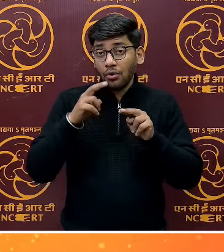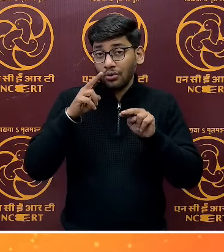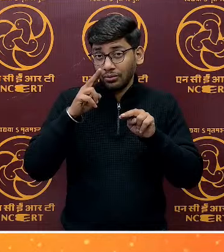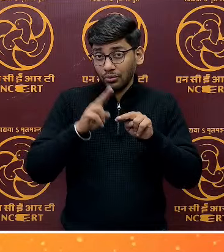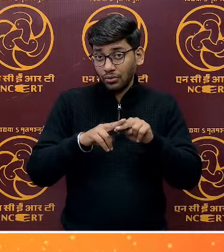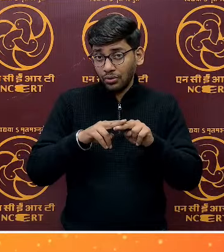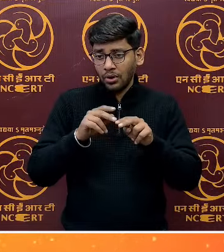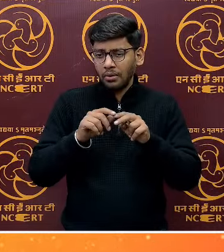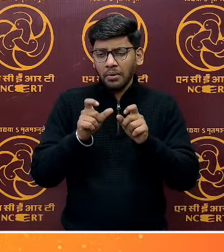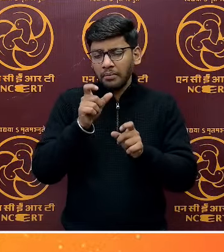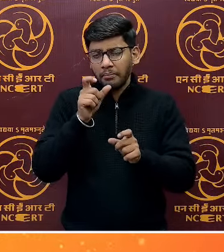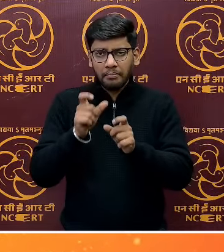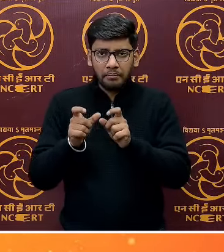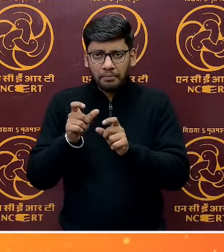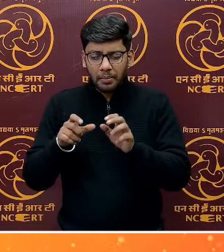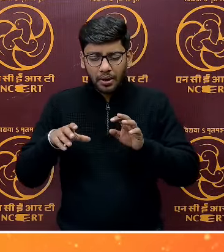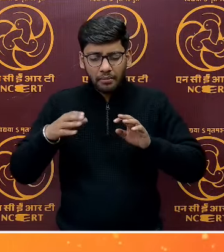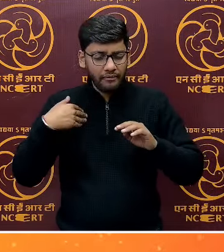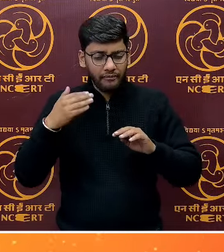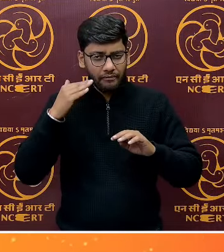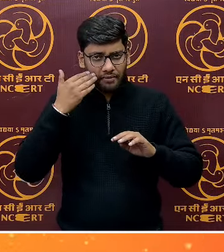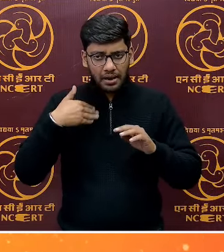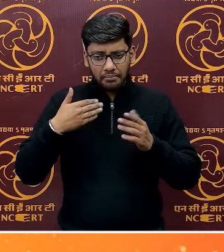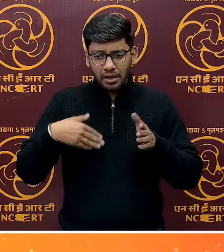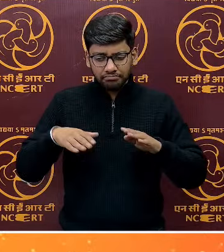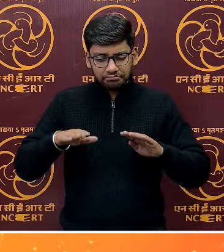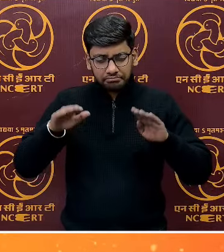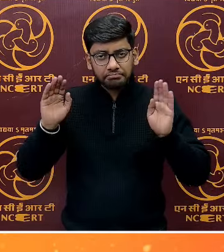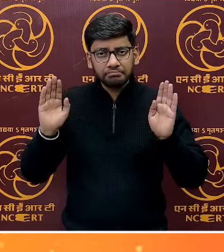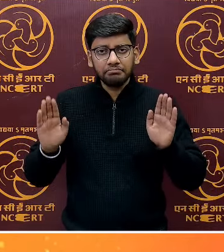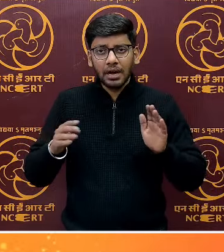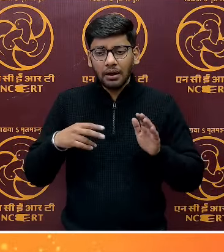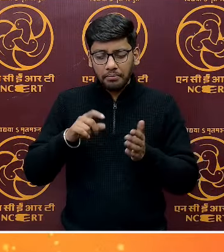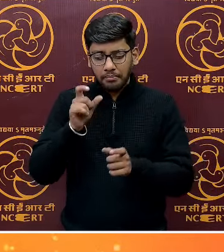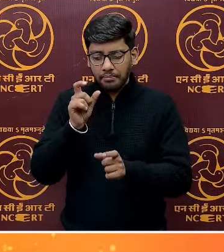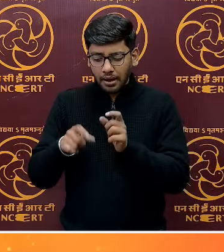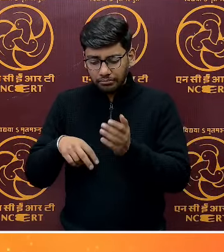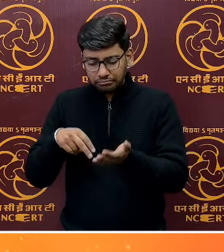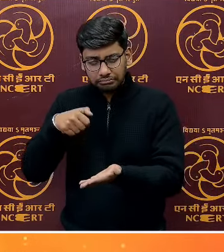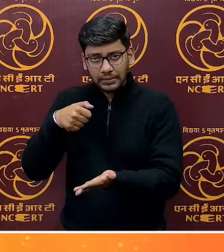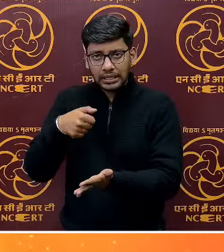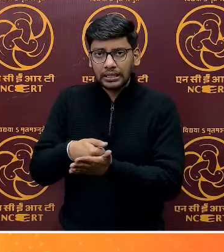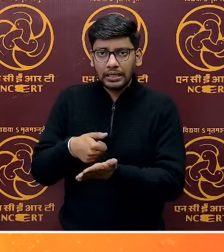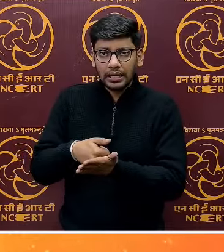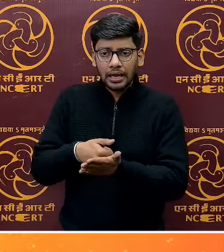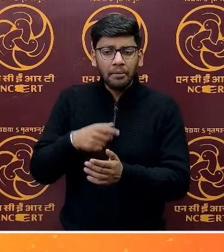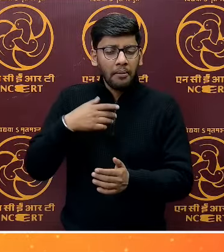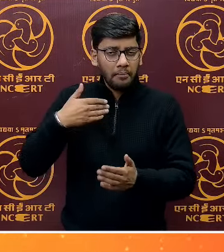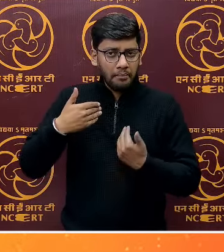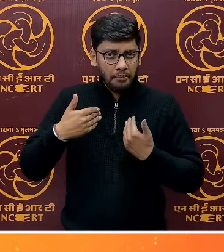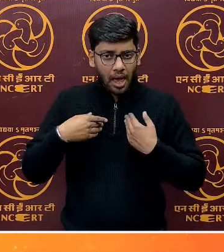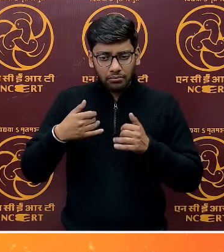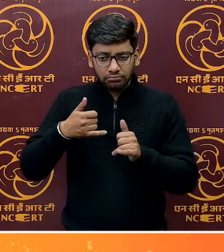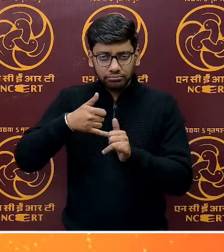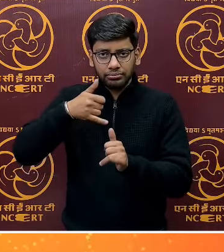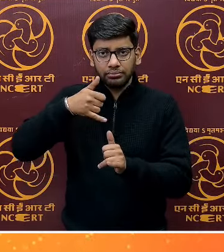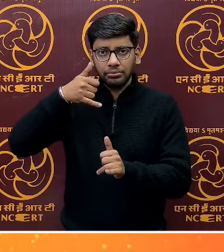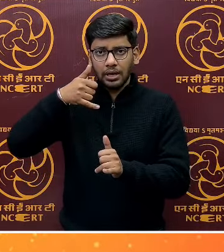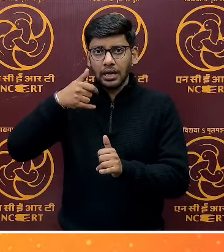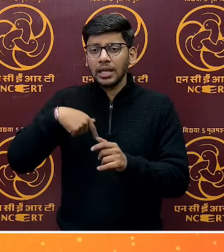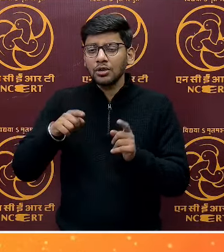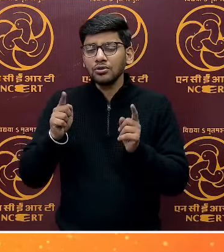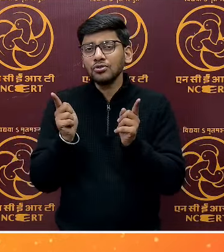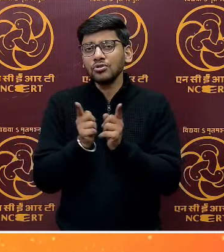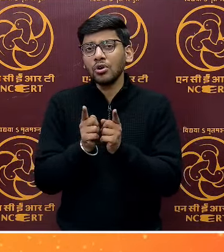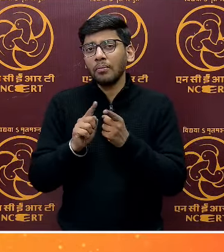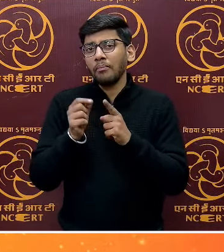The people below would stand and stare and wish they were me, high in the air. That's the poem. It's